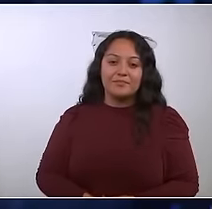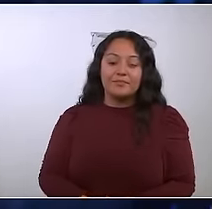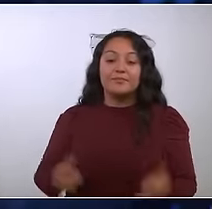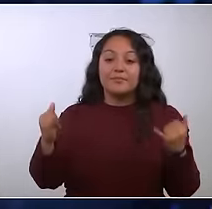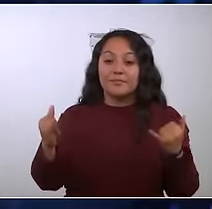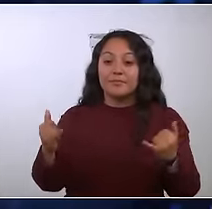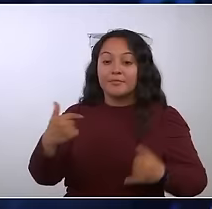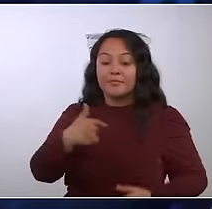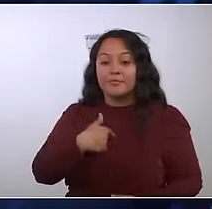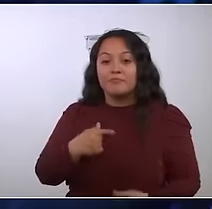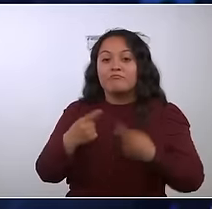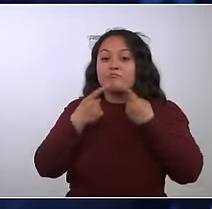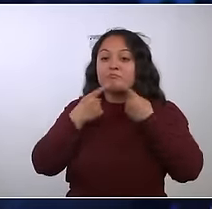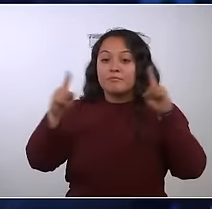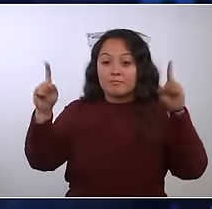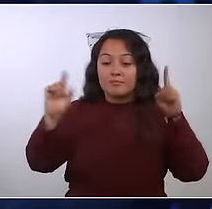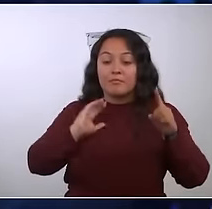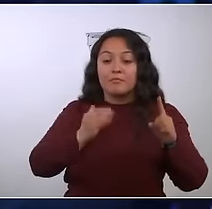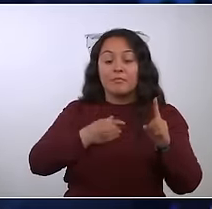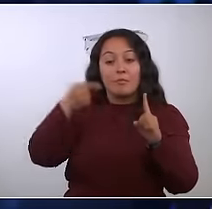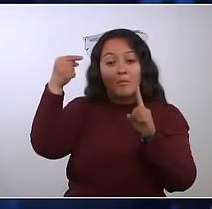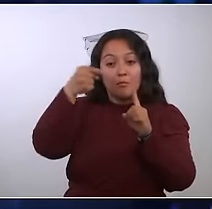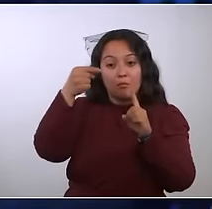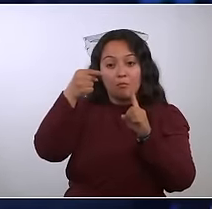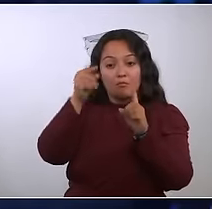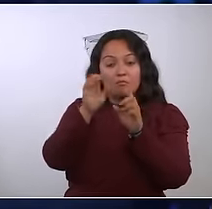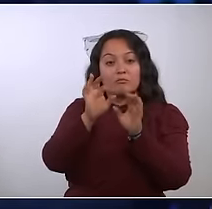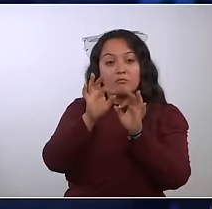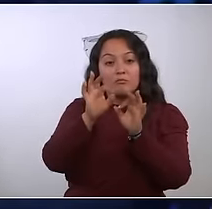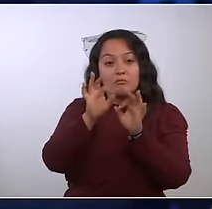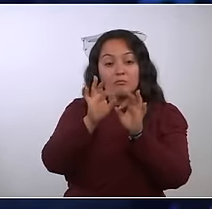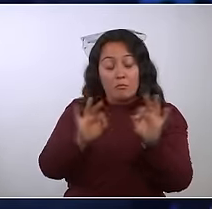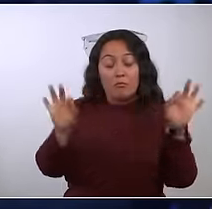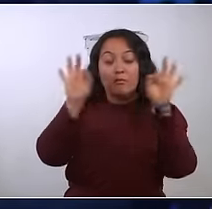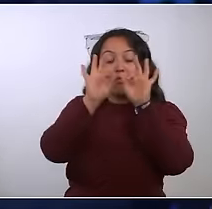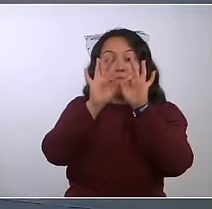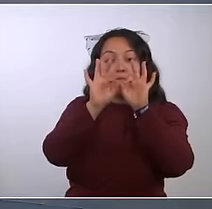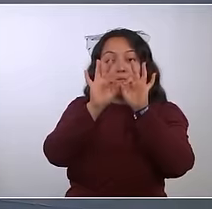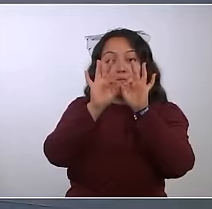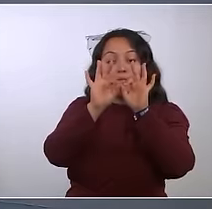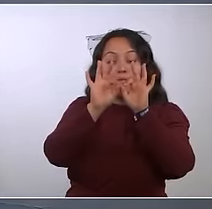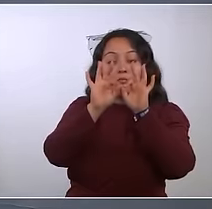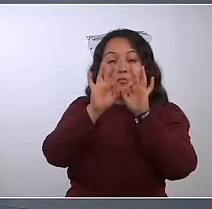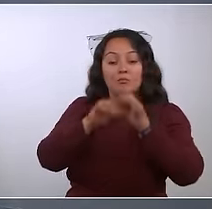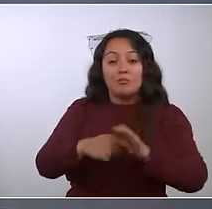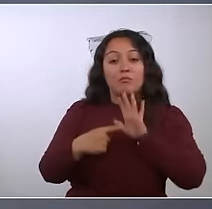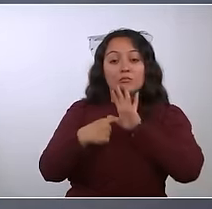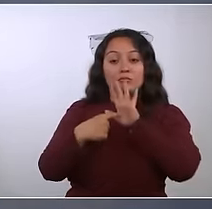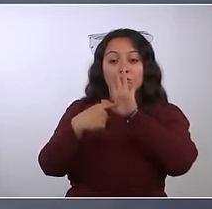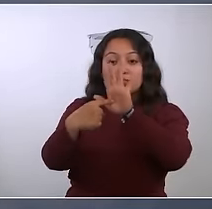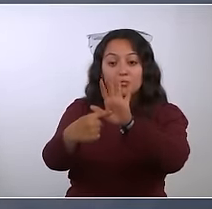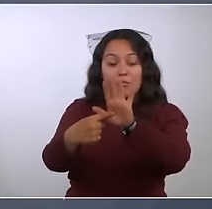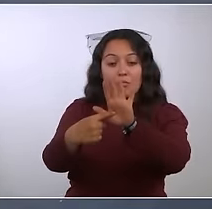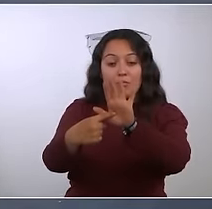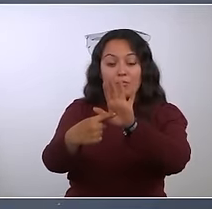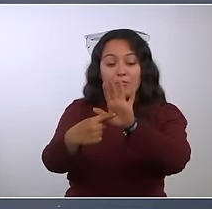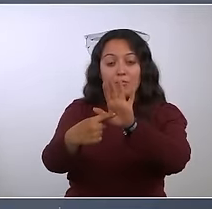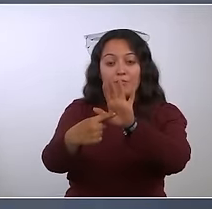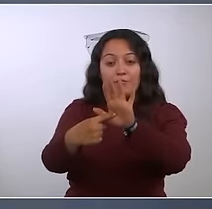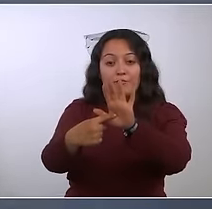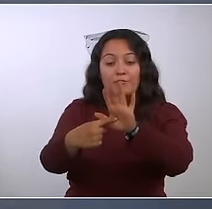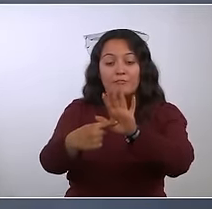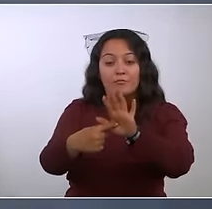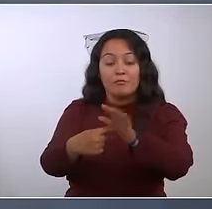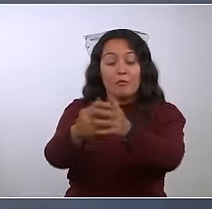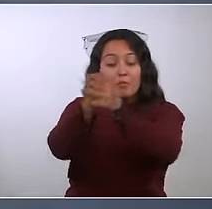Ahora yo les declaro que el propósito principal es now I declare that the main purpose is de revelar, to reveal, expresar, to